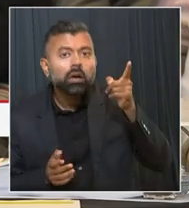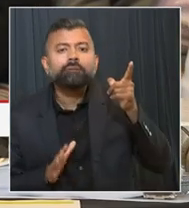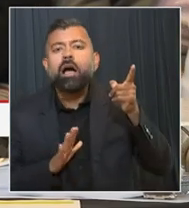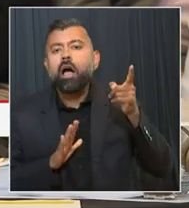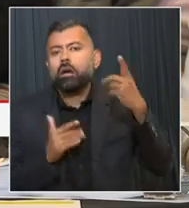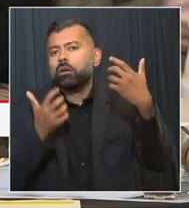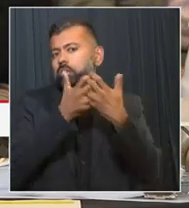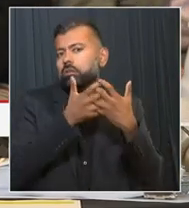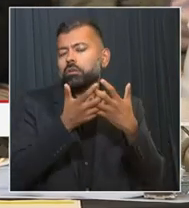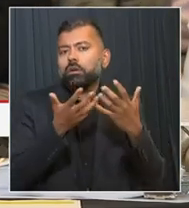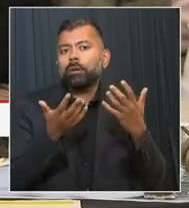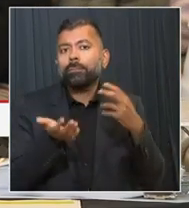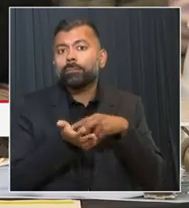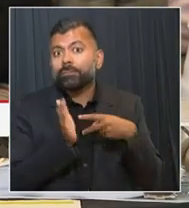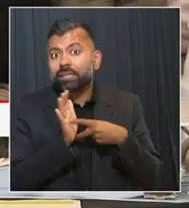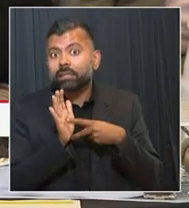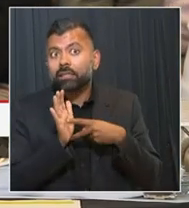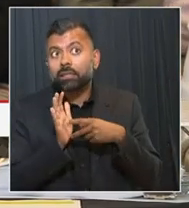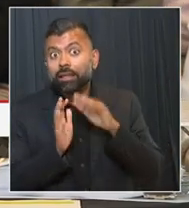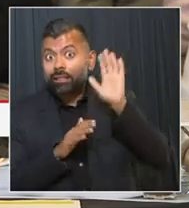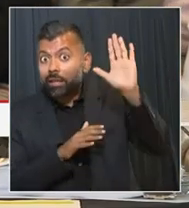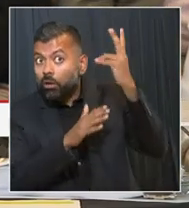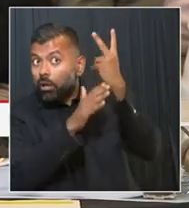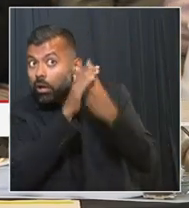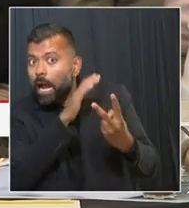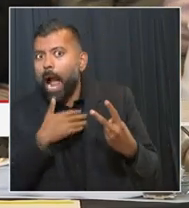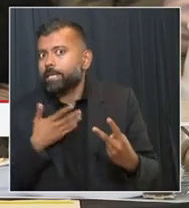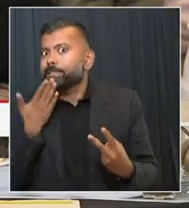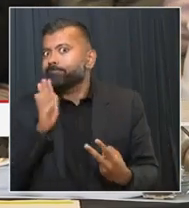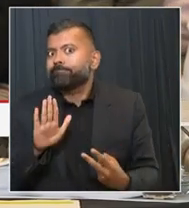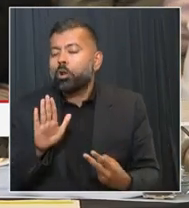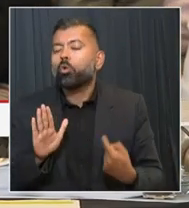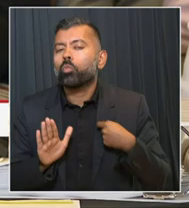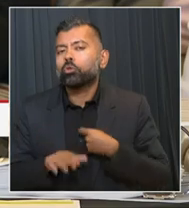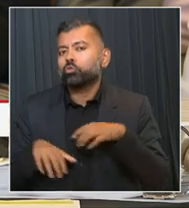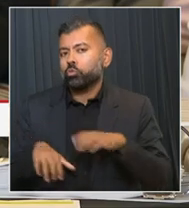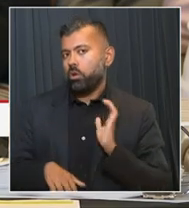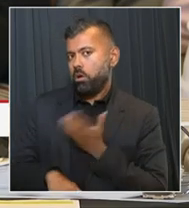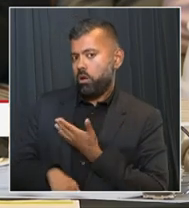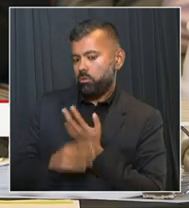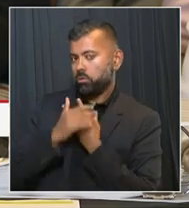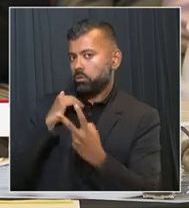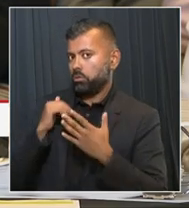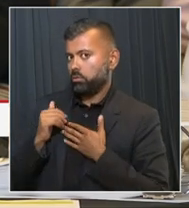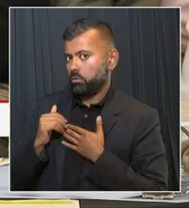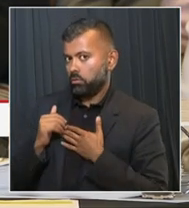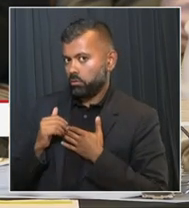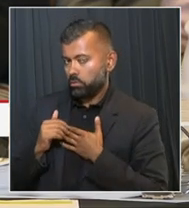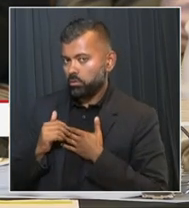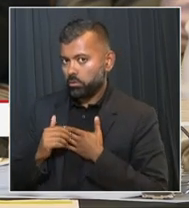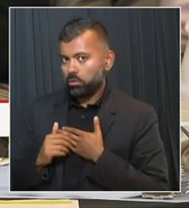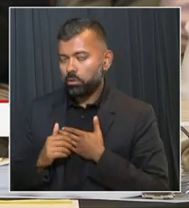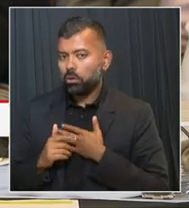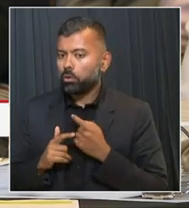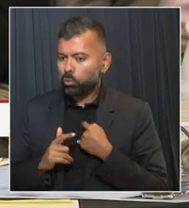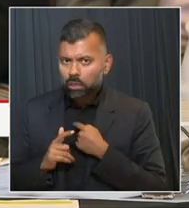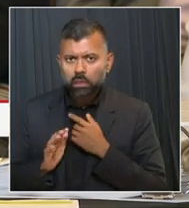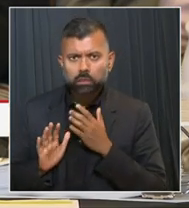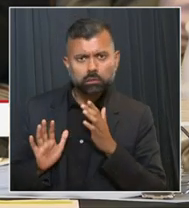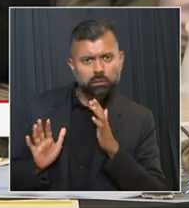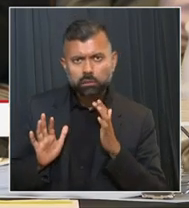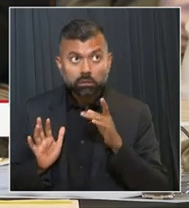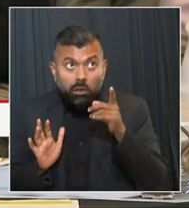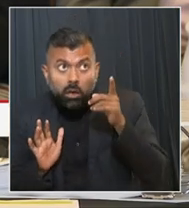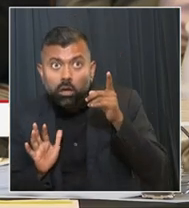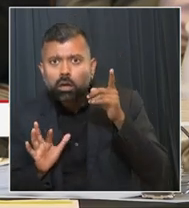be. But I do think that we're prepared to react quickly to them. Like,